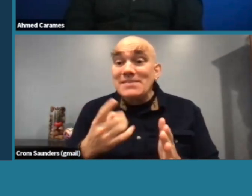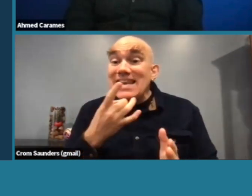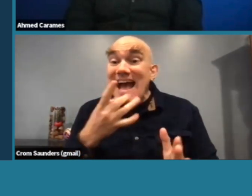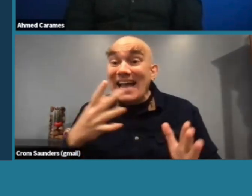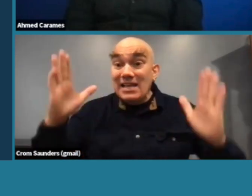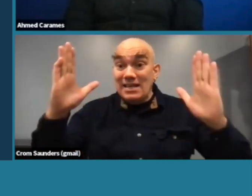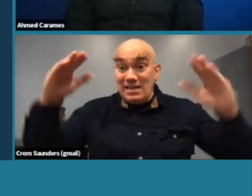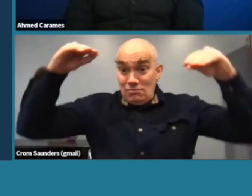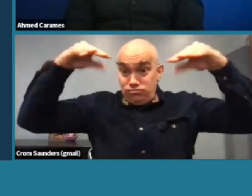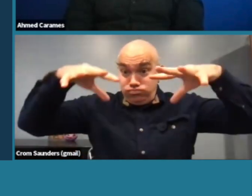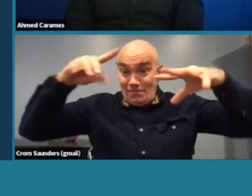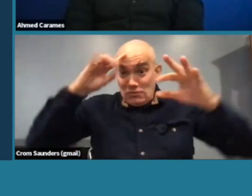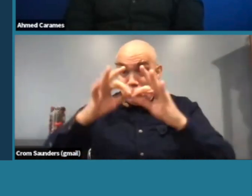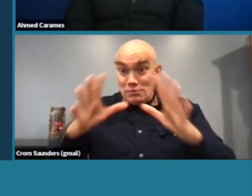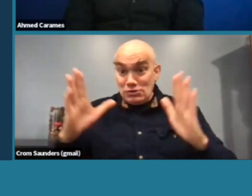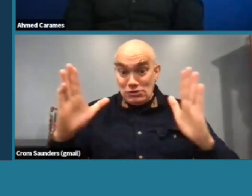tell them to come sit down.